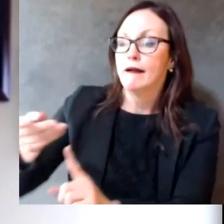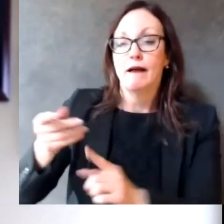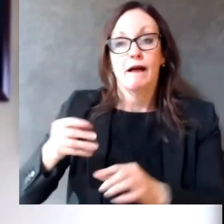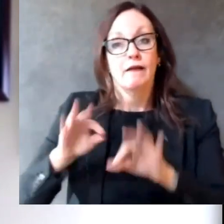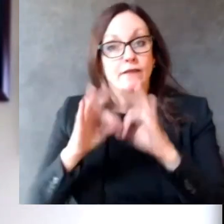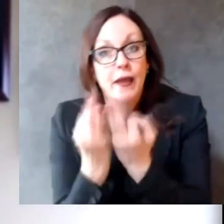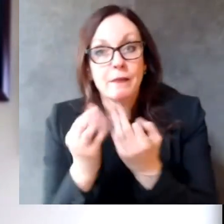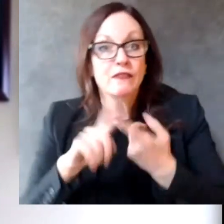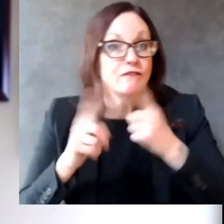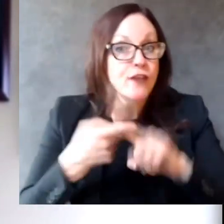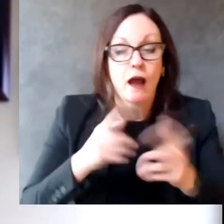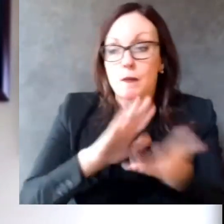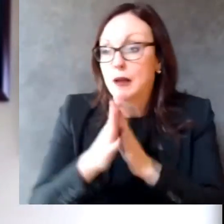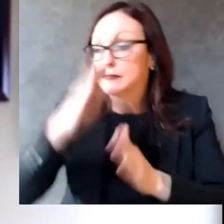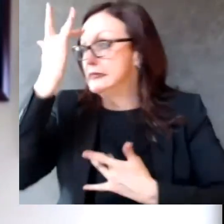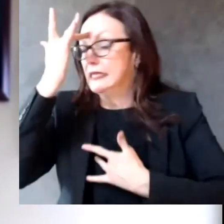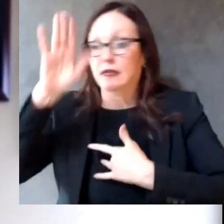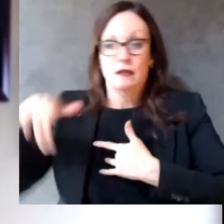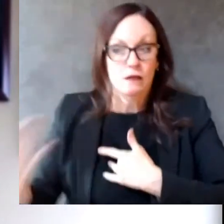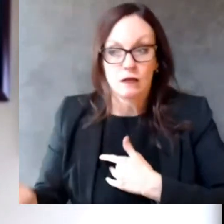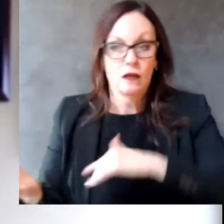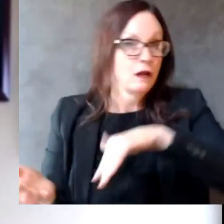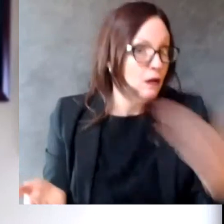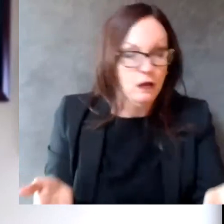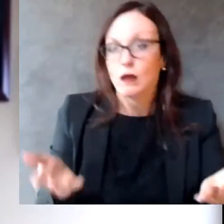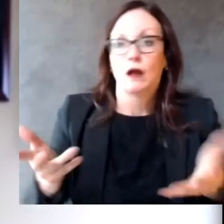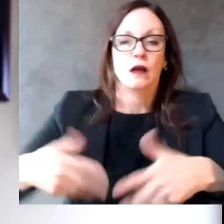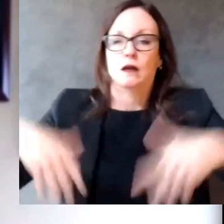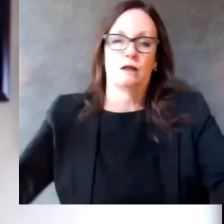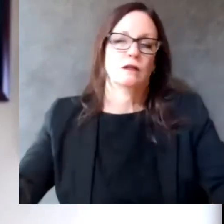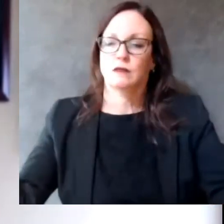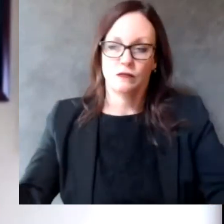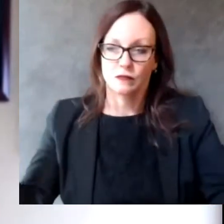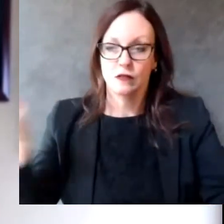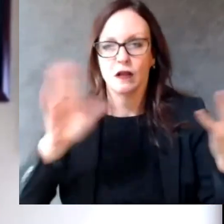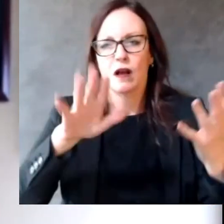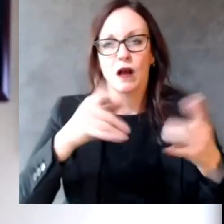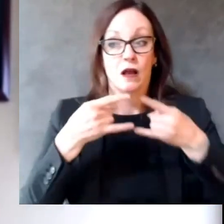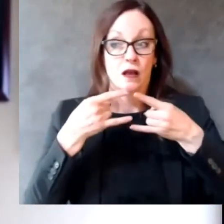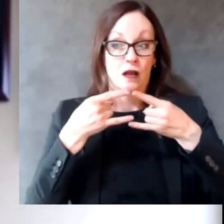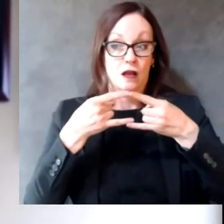risk is not zero, and the risk and the consequences can be